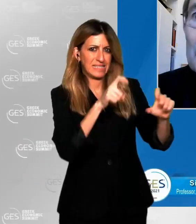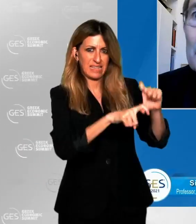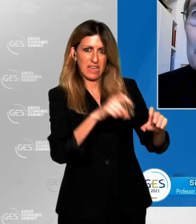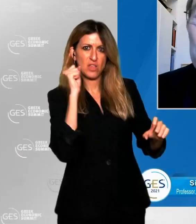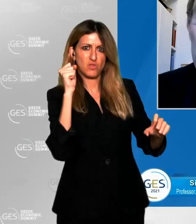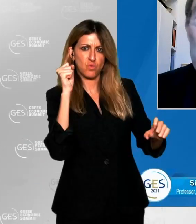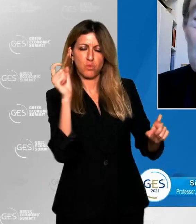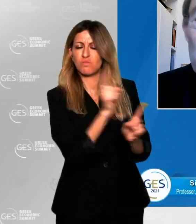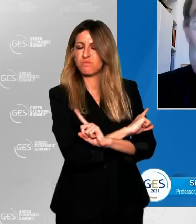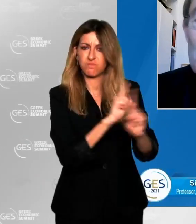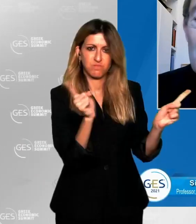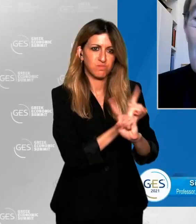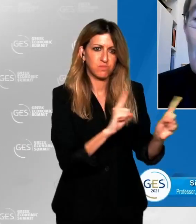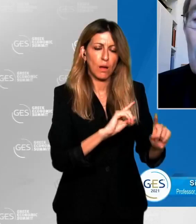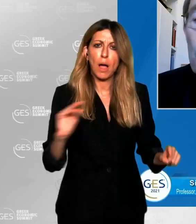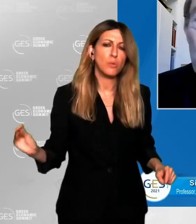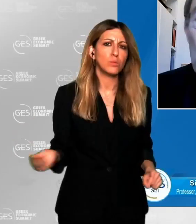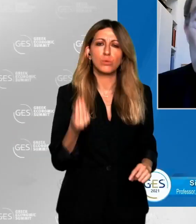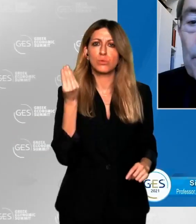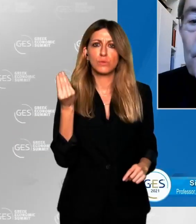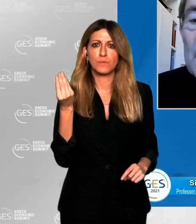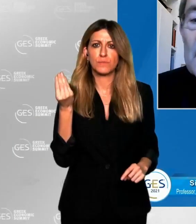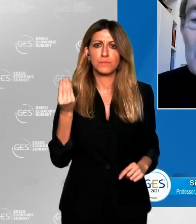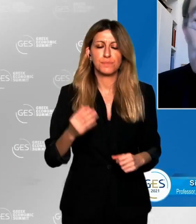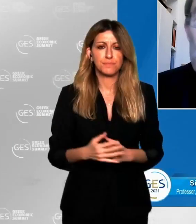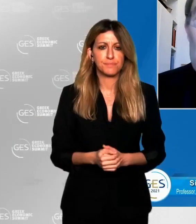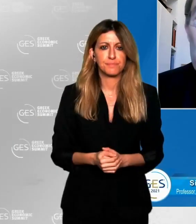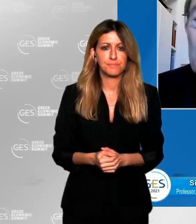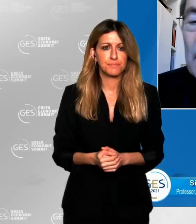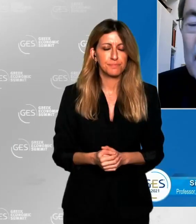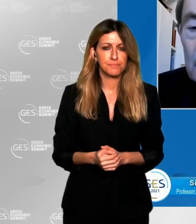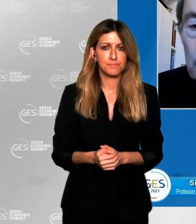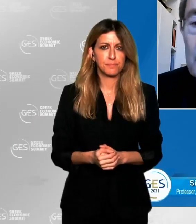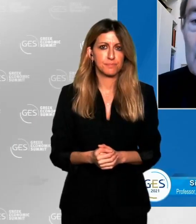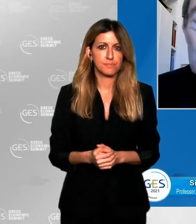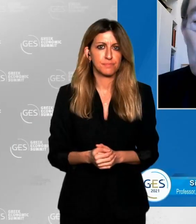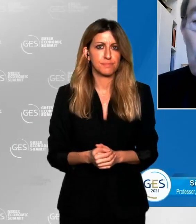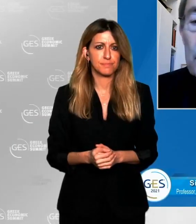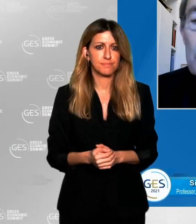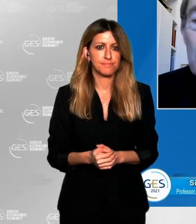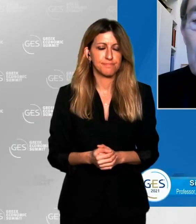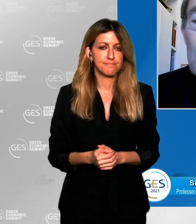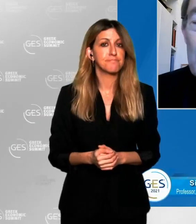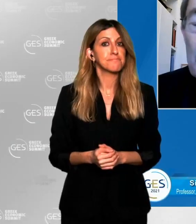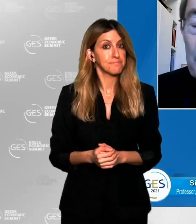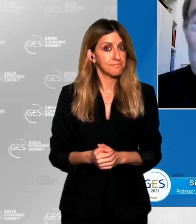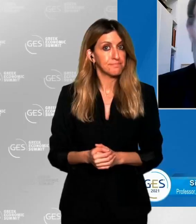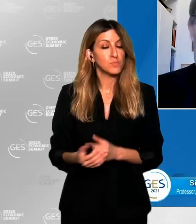is big difference from sectors that include